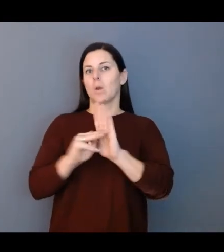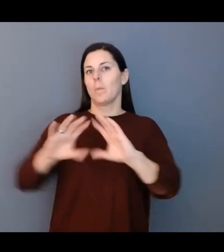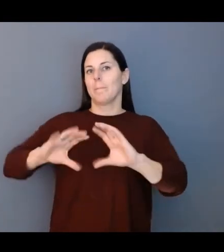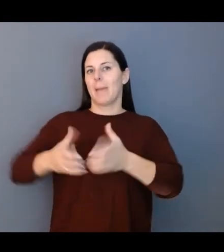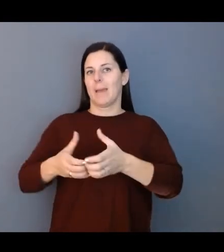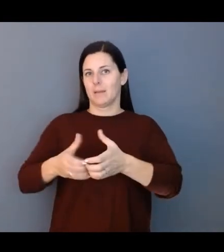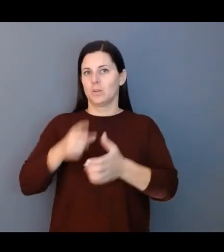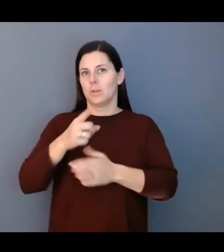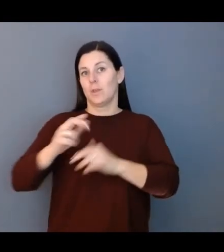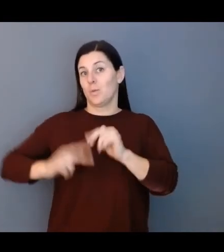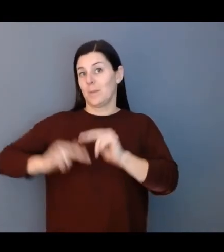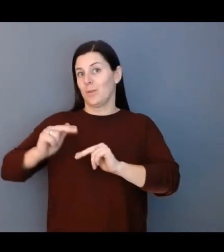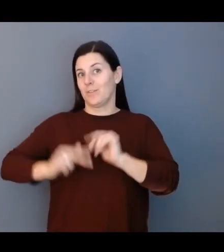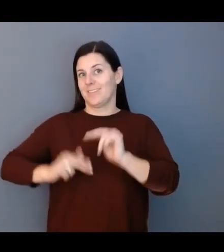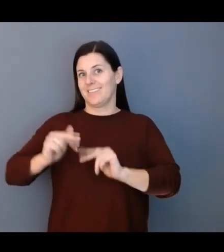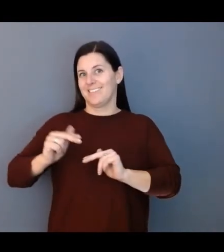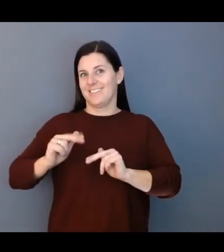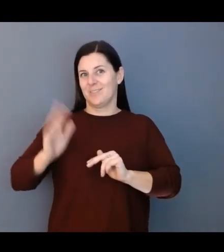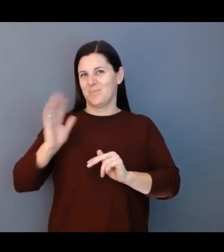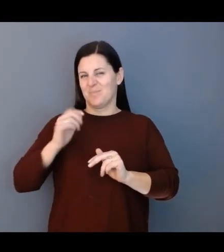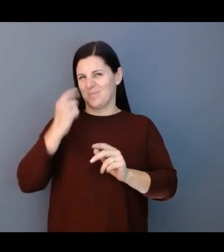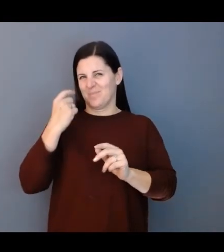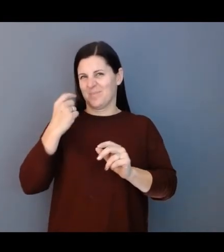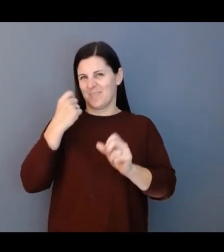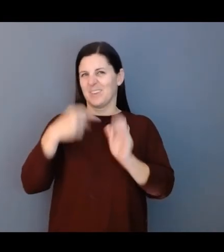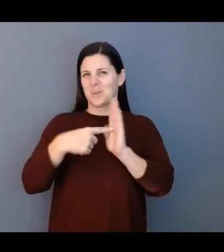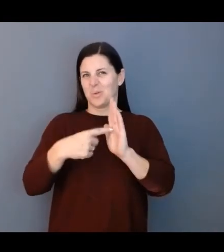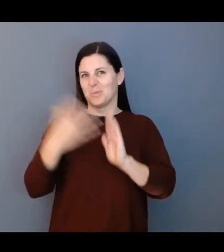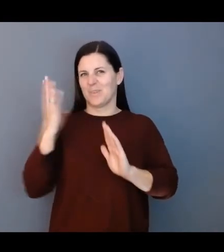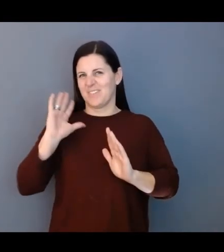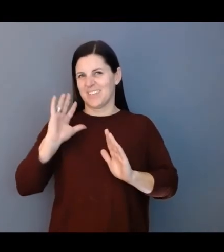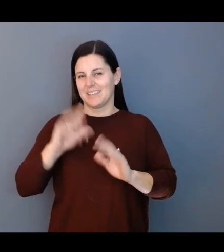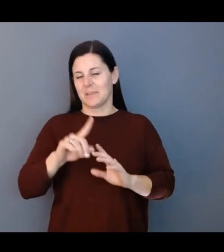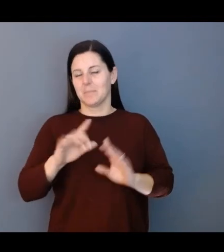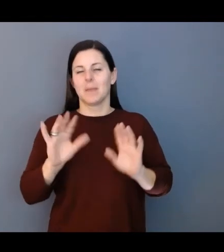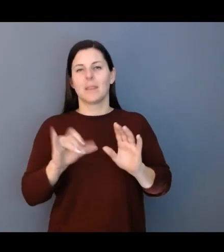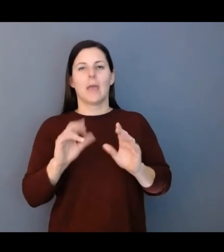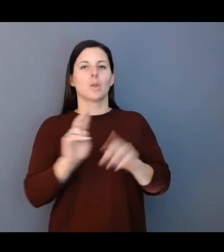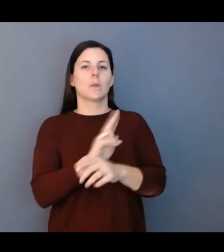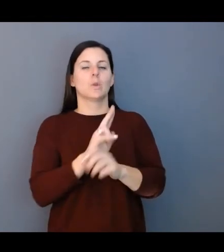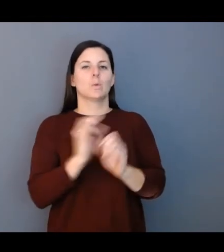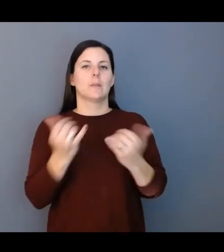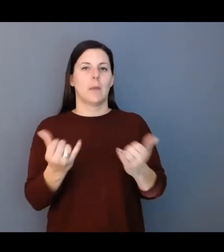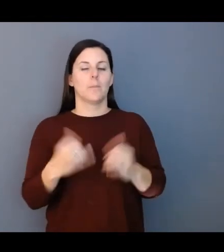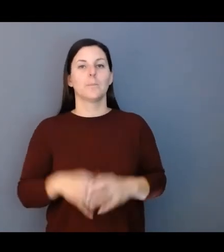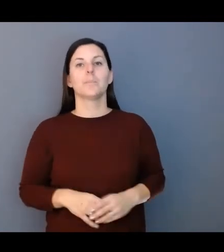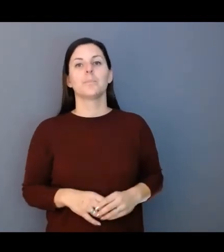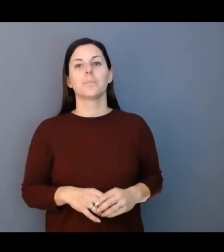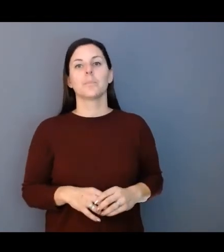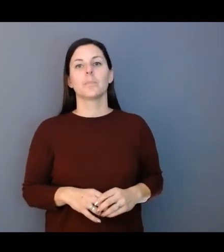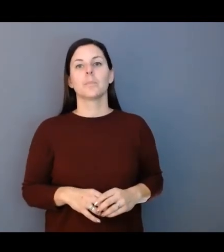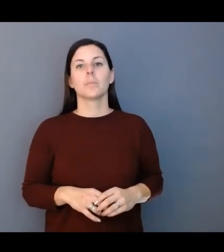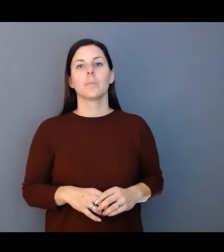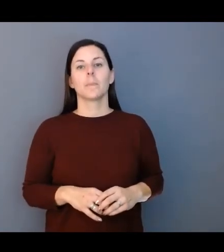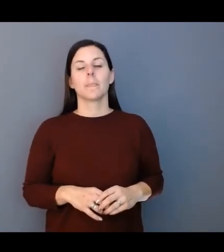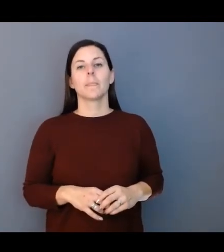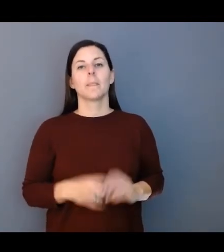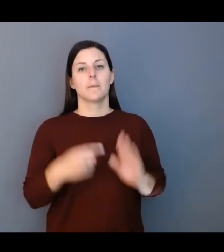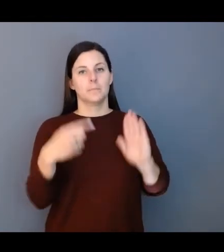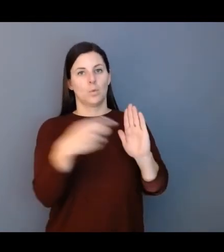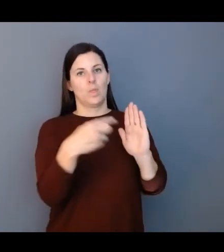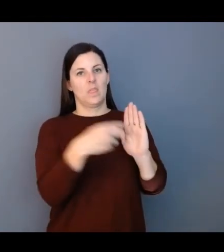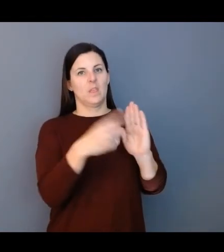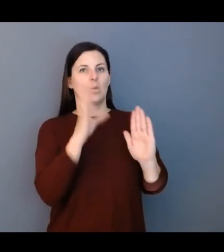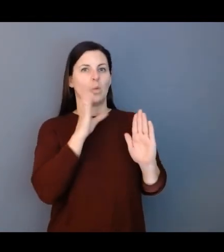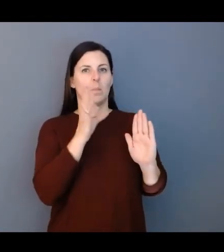built in the previous section. Okay. So this is a ephemeral